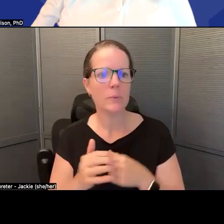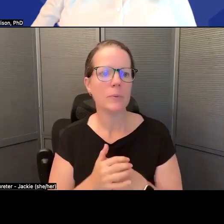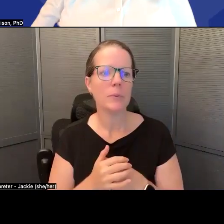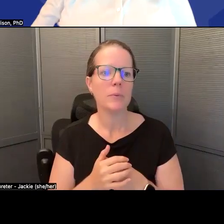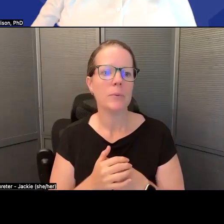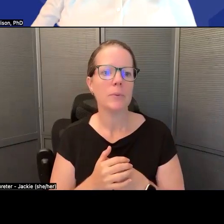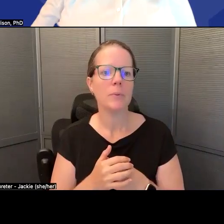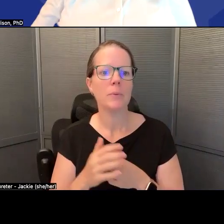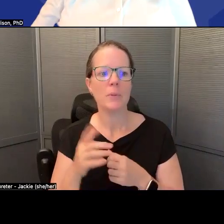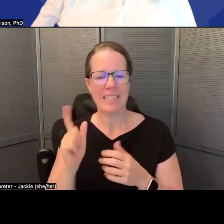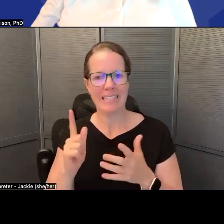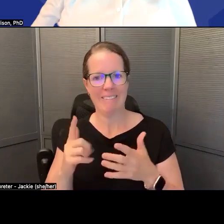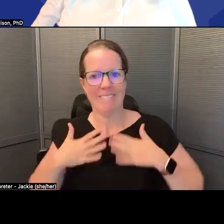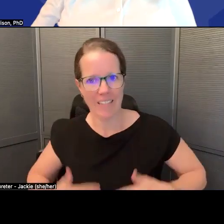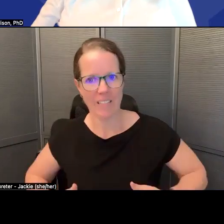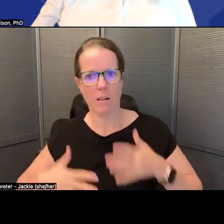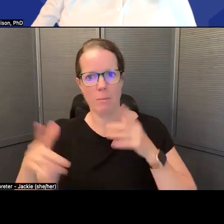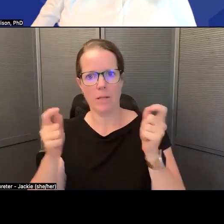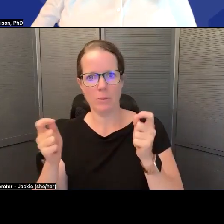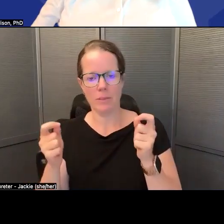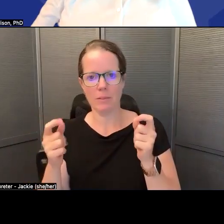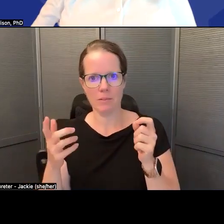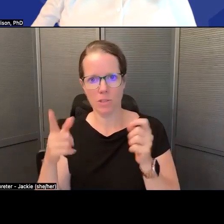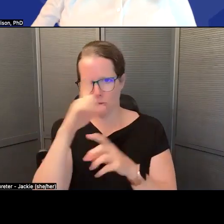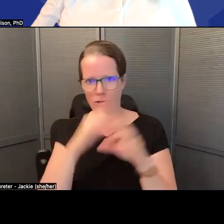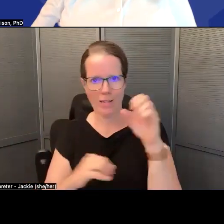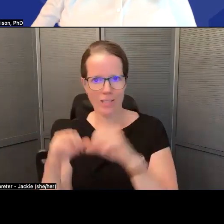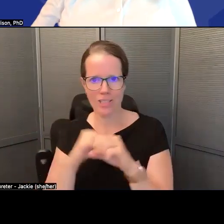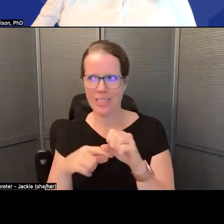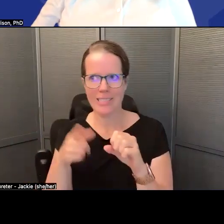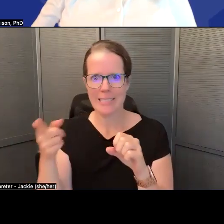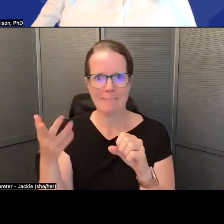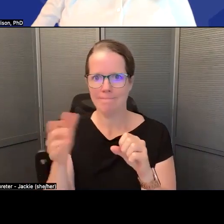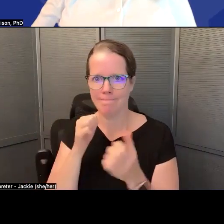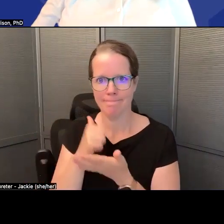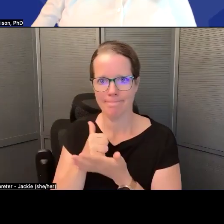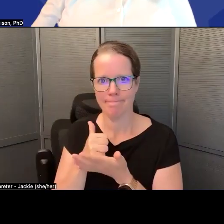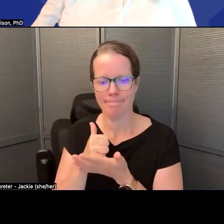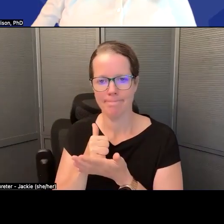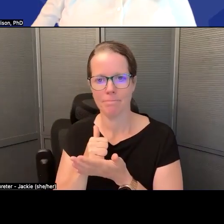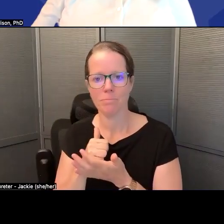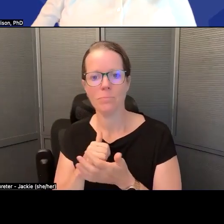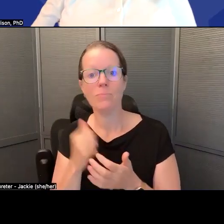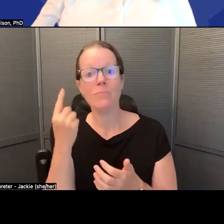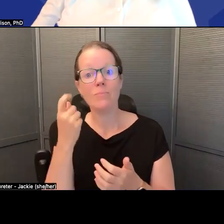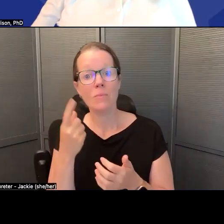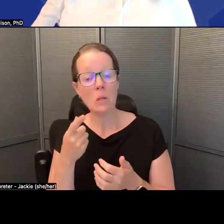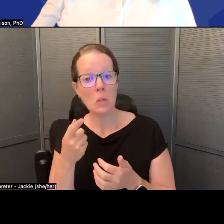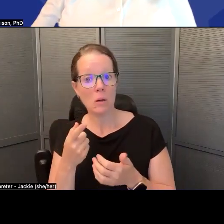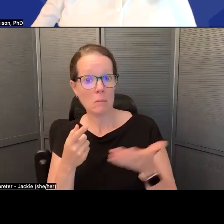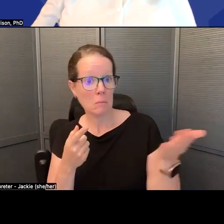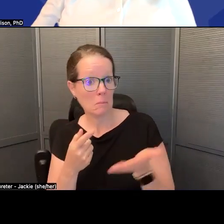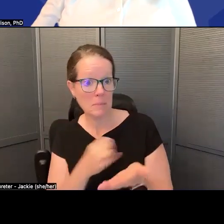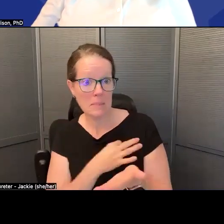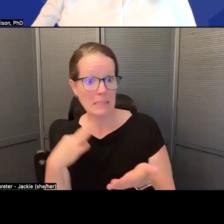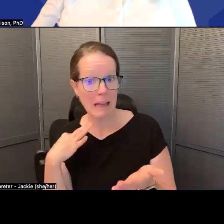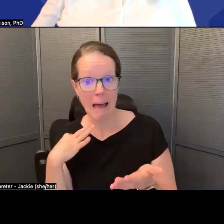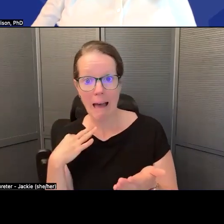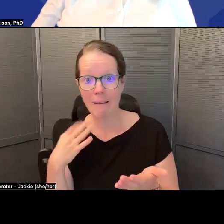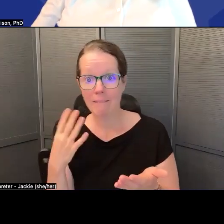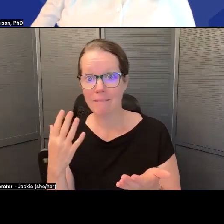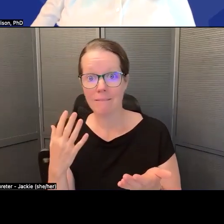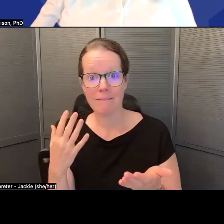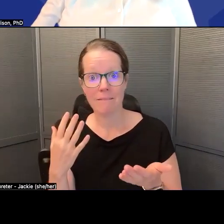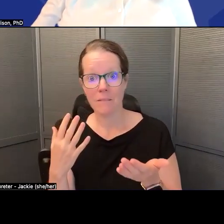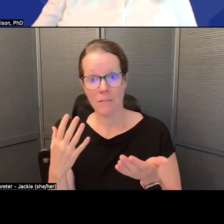encountered. There was a note about the staff could listen to the psychopharmacology consults. They could listen all day. Some